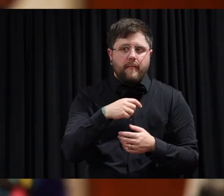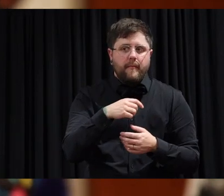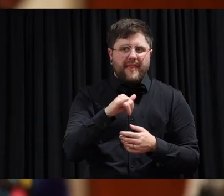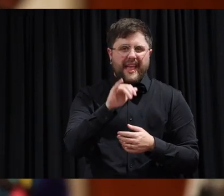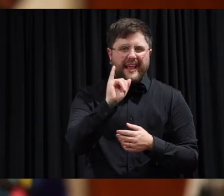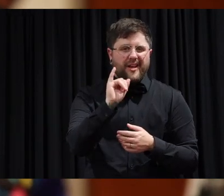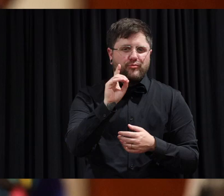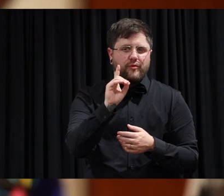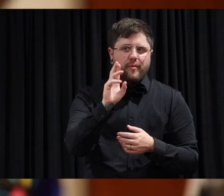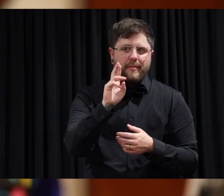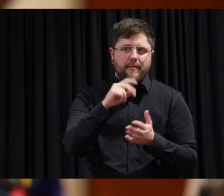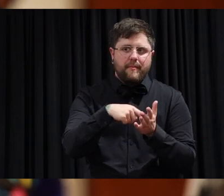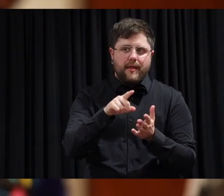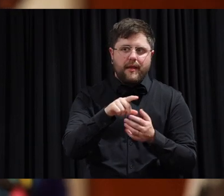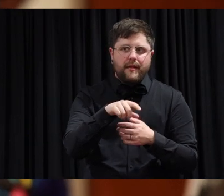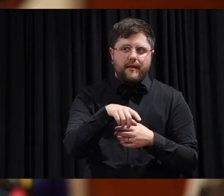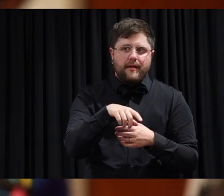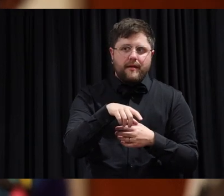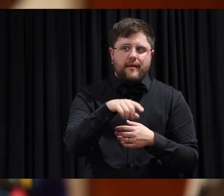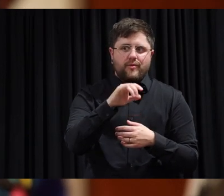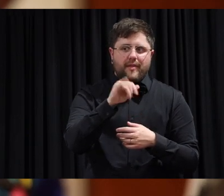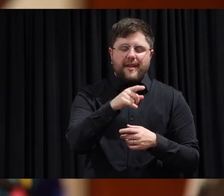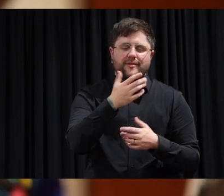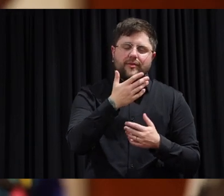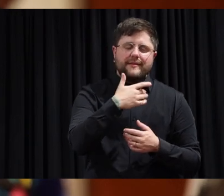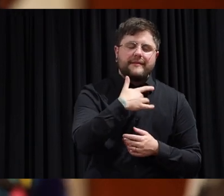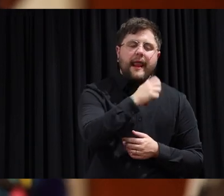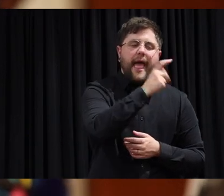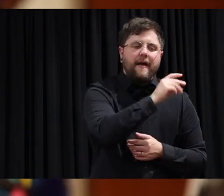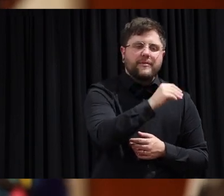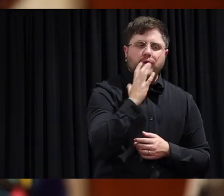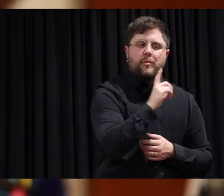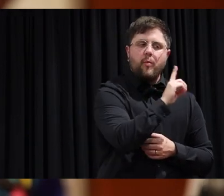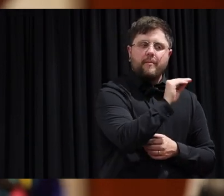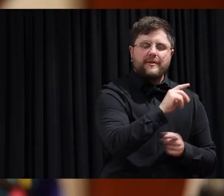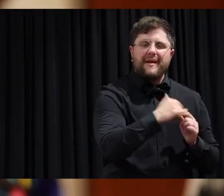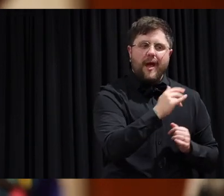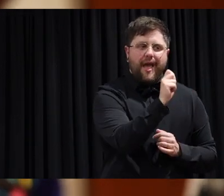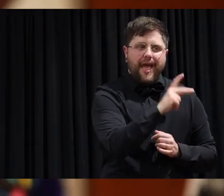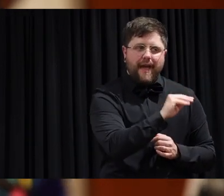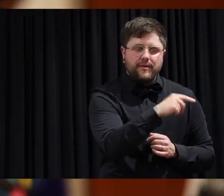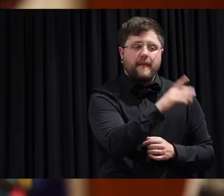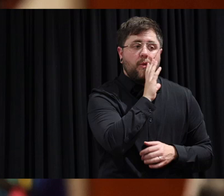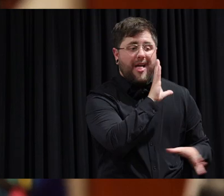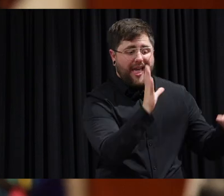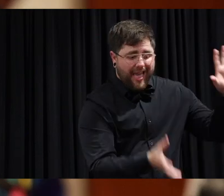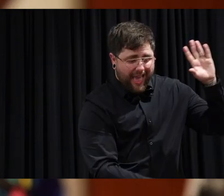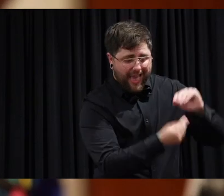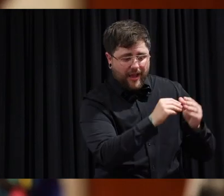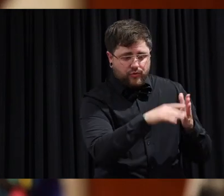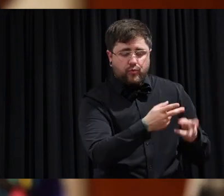basically the income-driven repayment plan or that 0.5%, it used to be 1%. Yeah. Right, that they'll add all your student loans up and